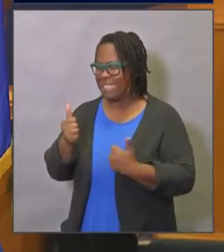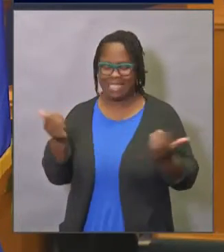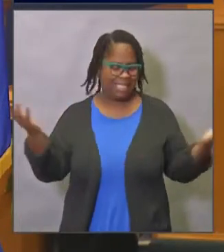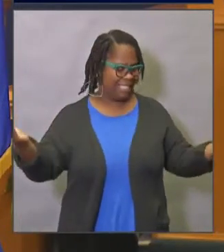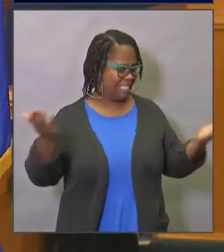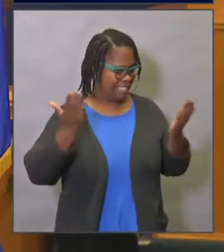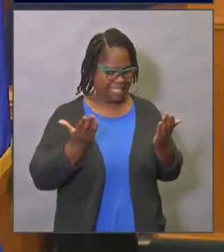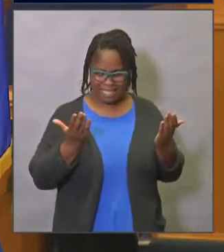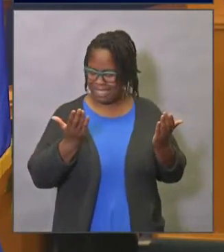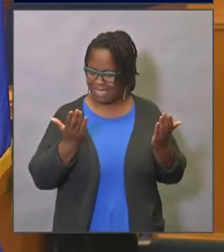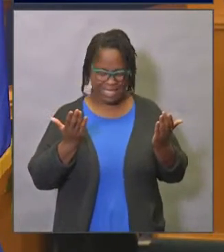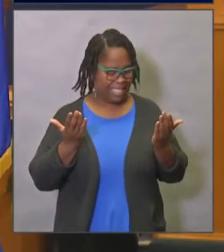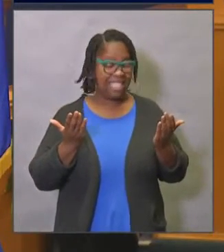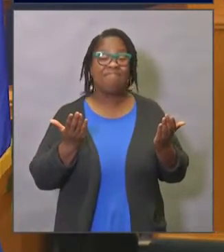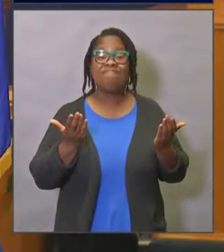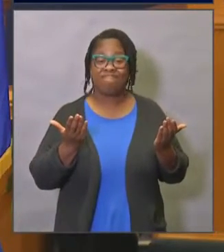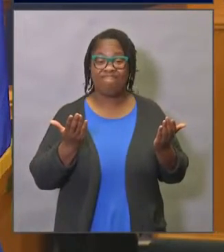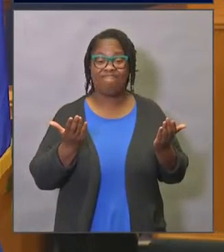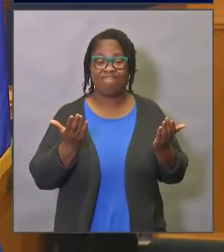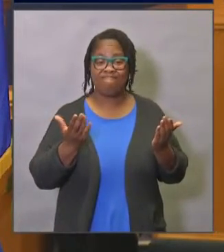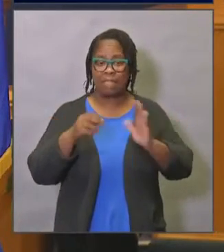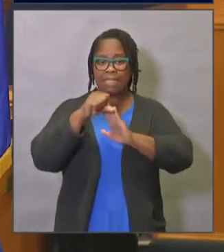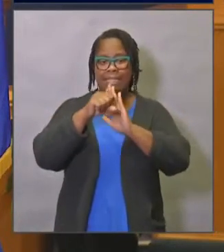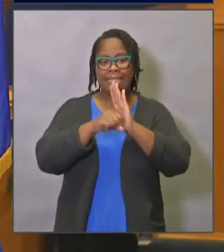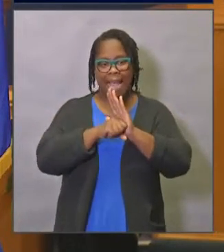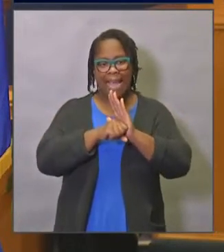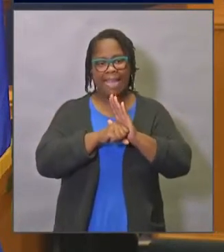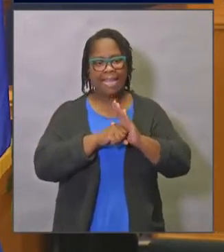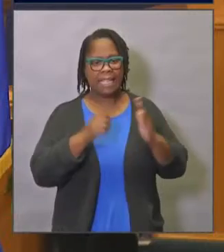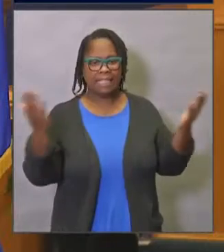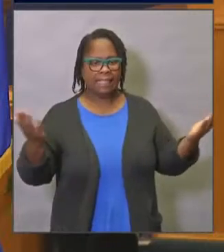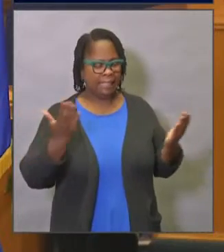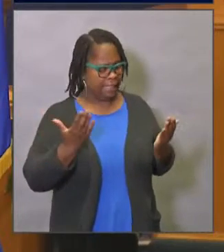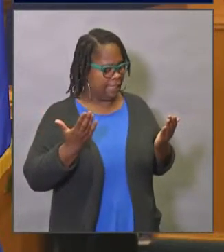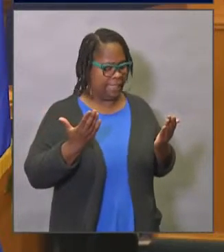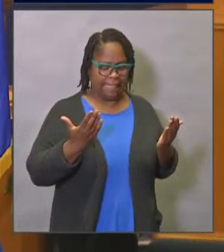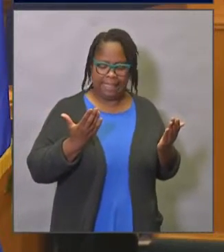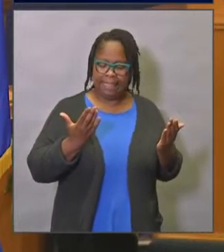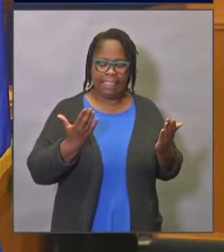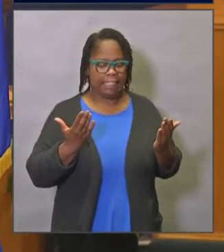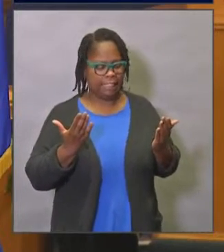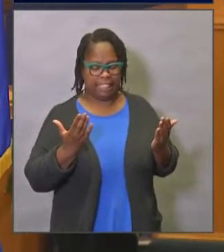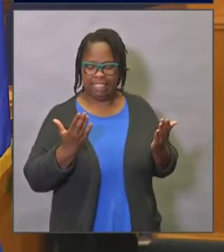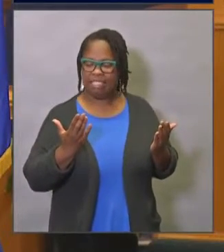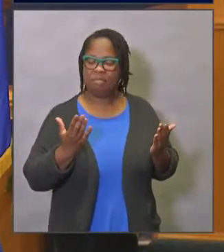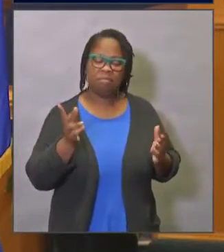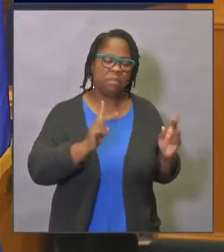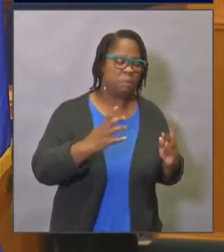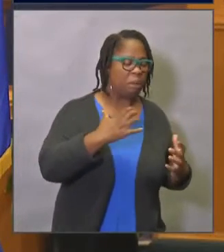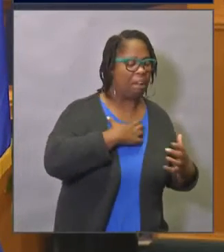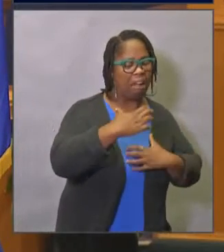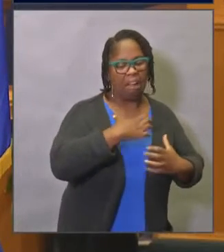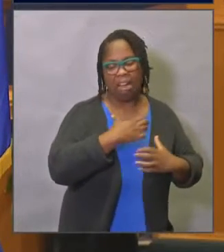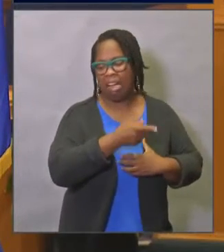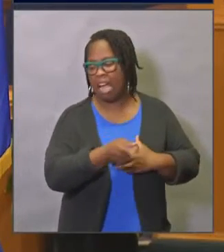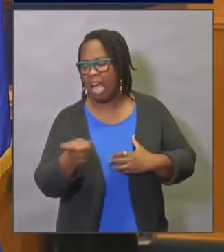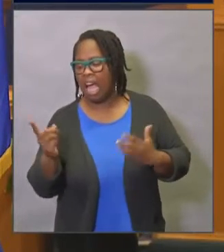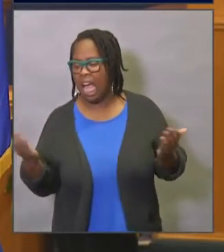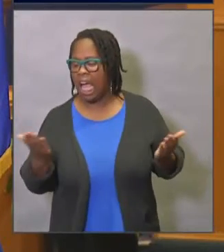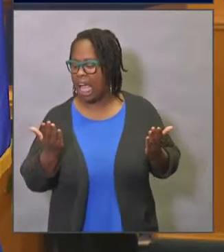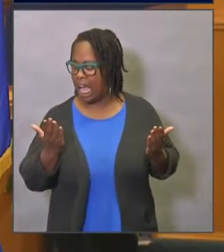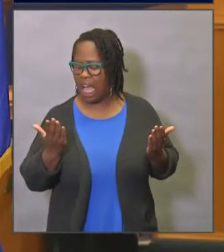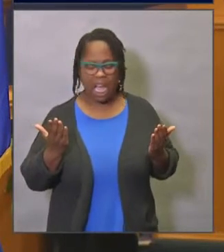this with lots of thoughtfulness after hearing from many people and decided that it might be better to